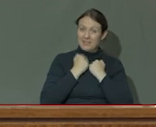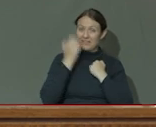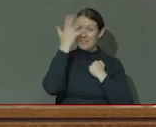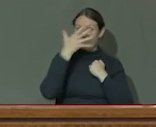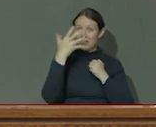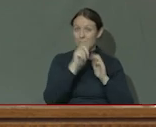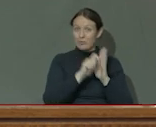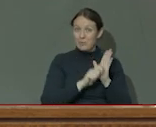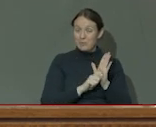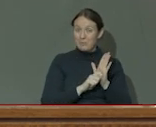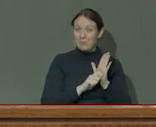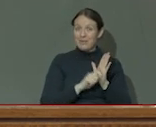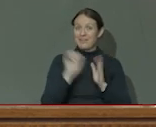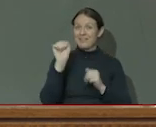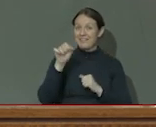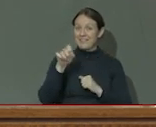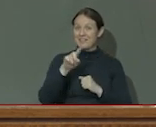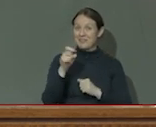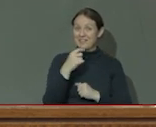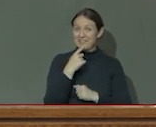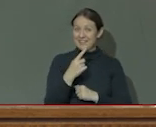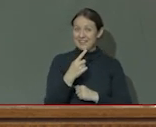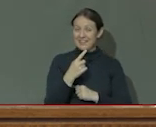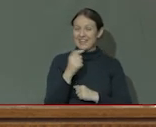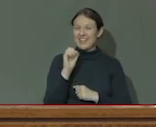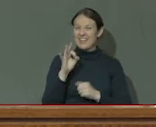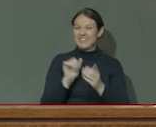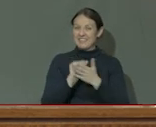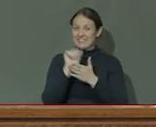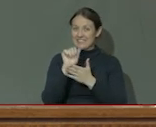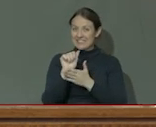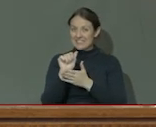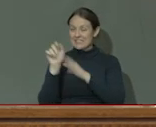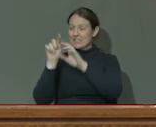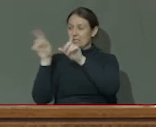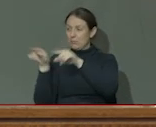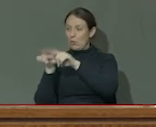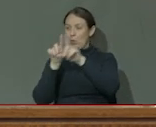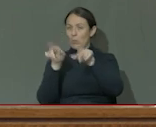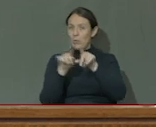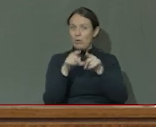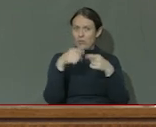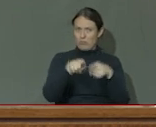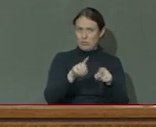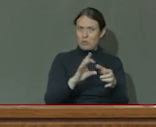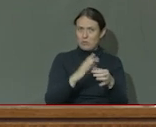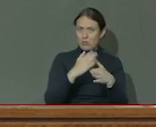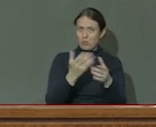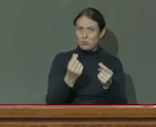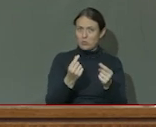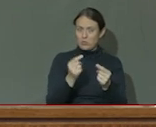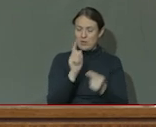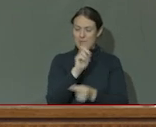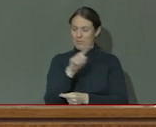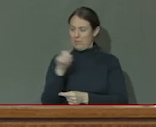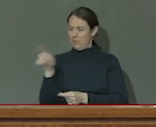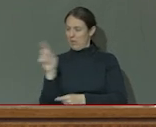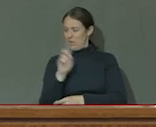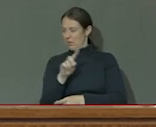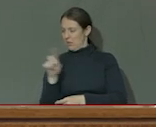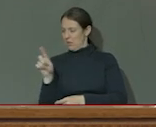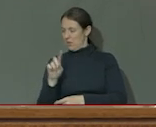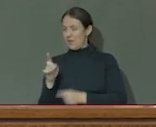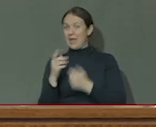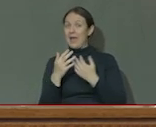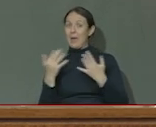That's what the question says. If I do the 16 blocks, go and do it at home and count how many